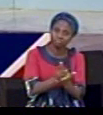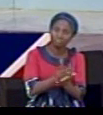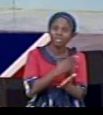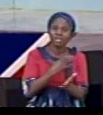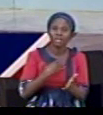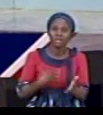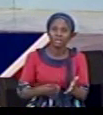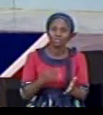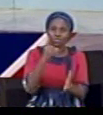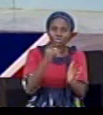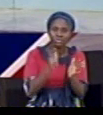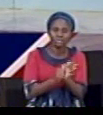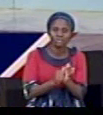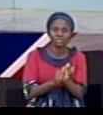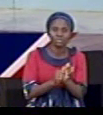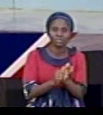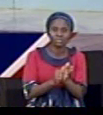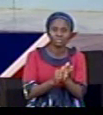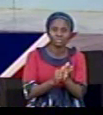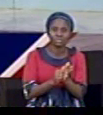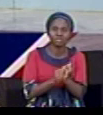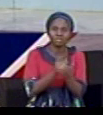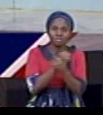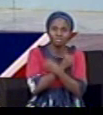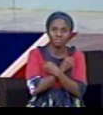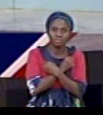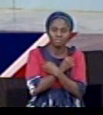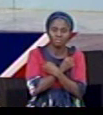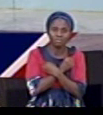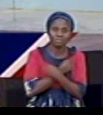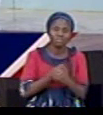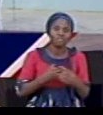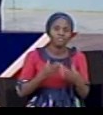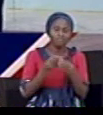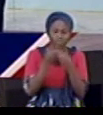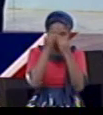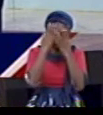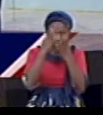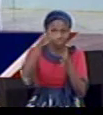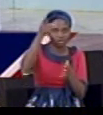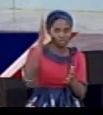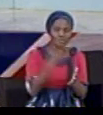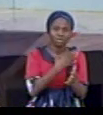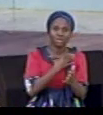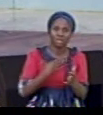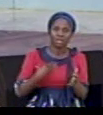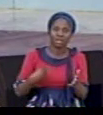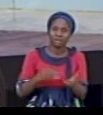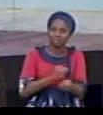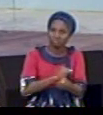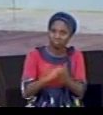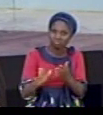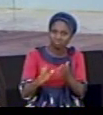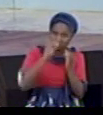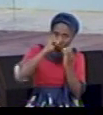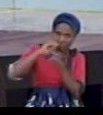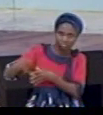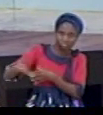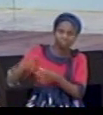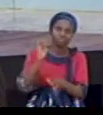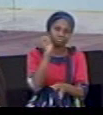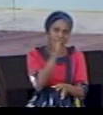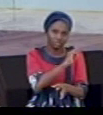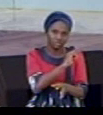one that feared God and eschewed evil, shunned